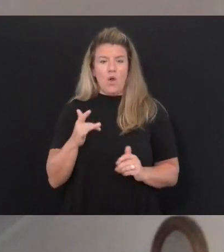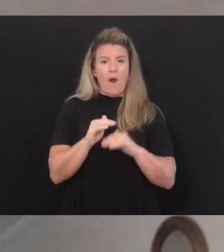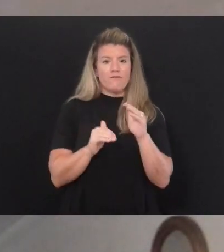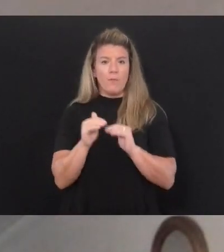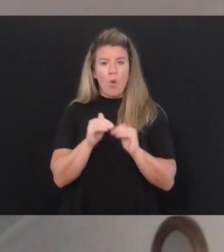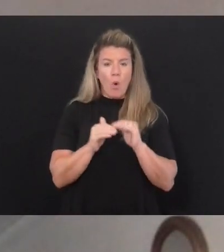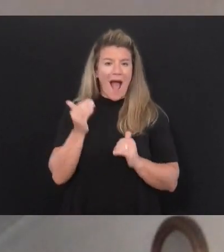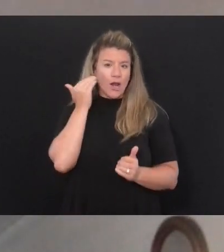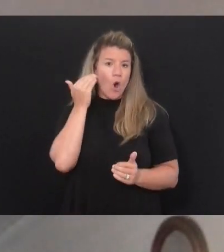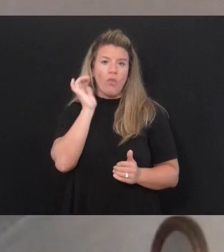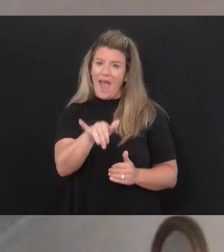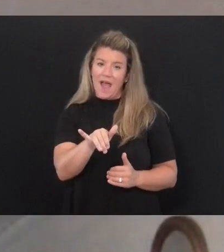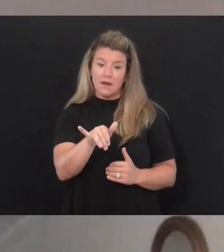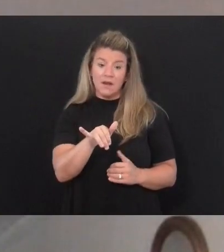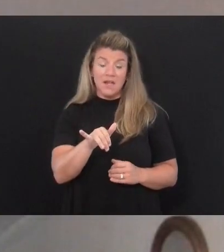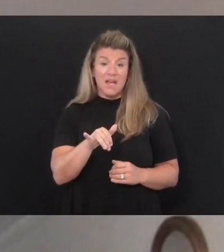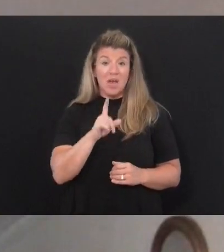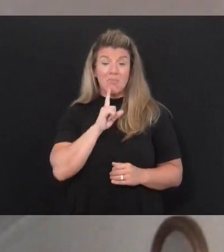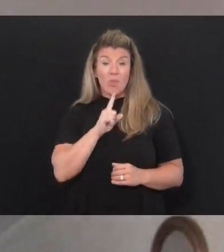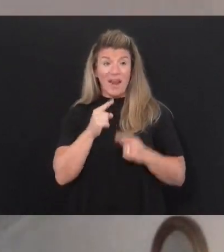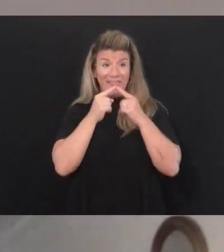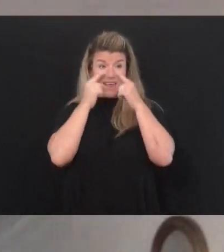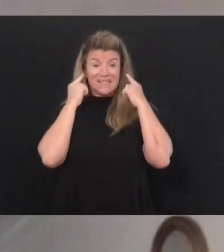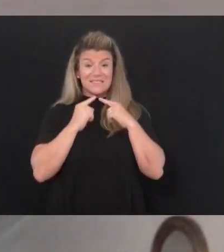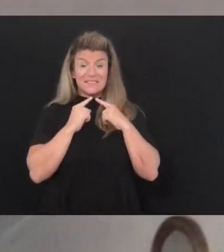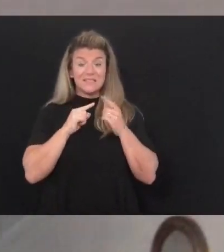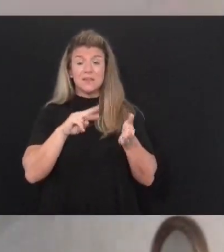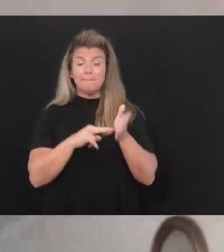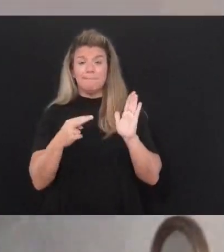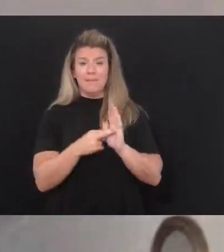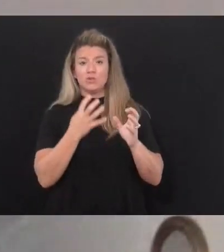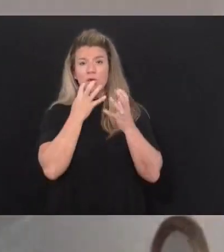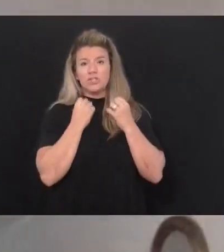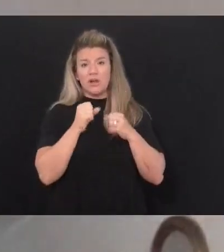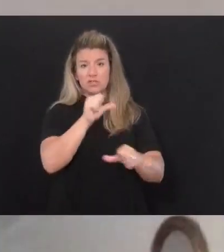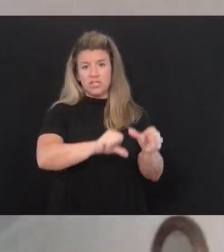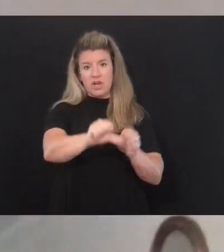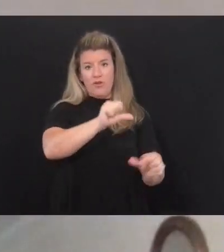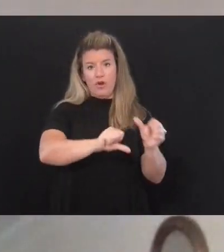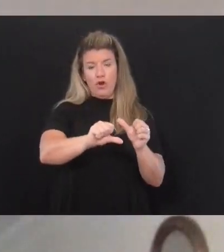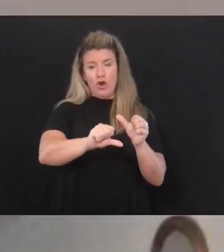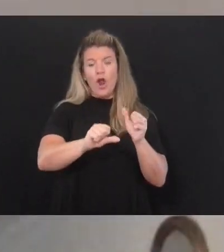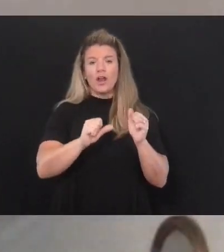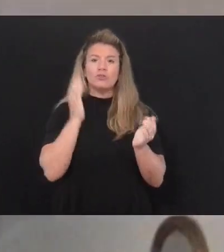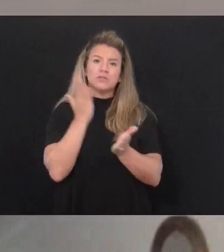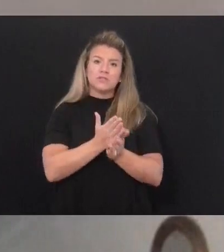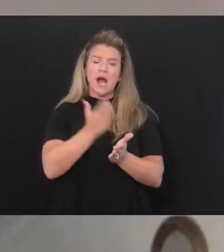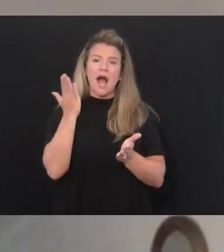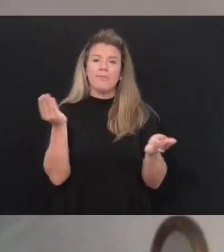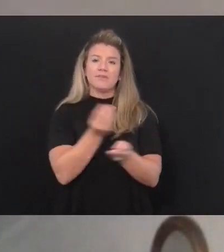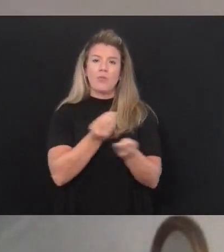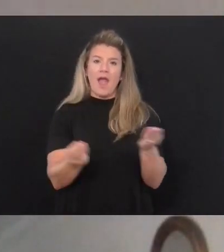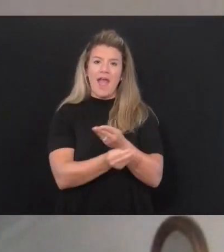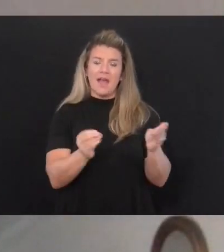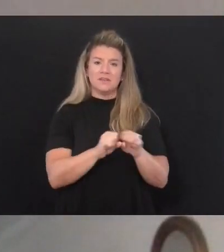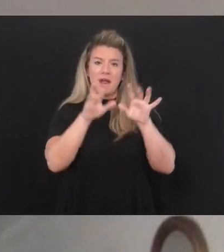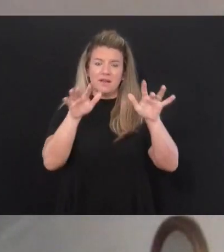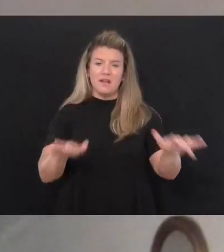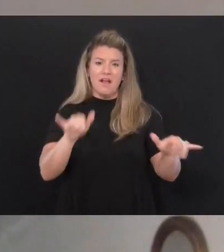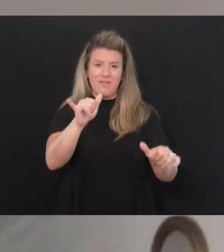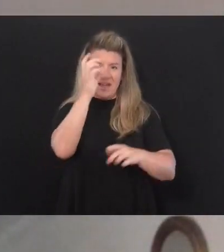on a population basis. It's not good. I've warned you many, many, many times, and I've told